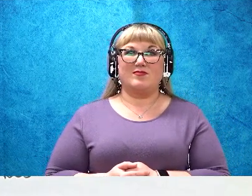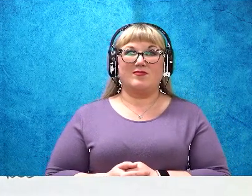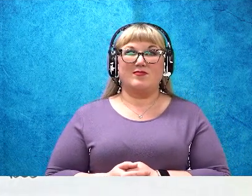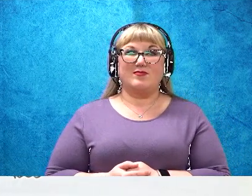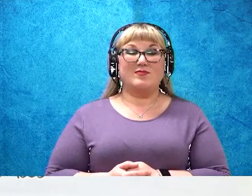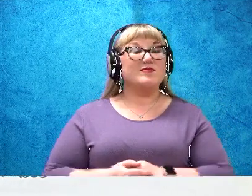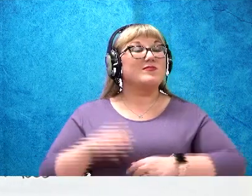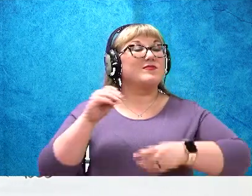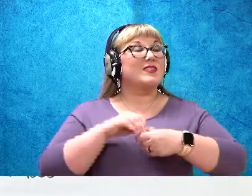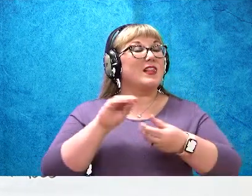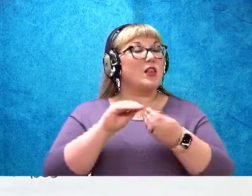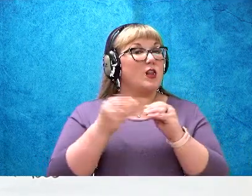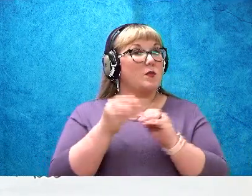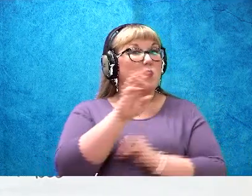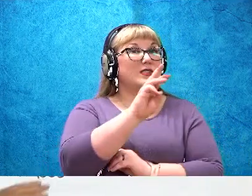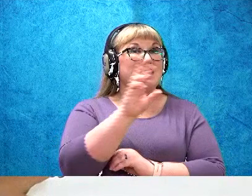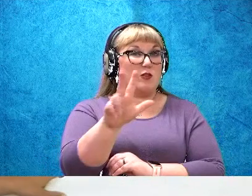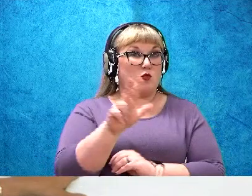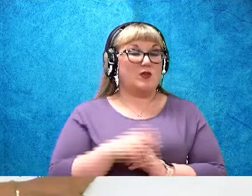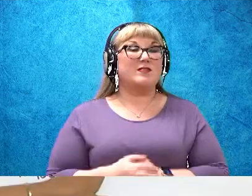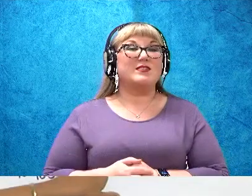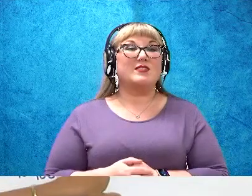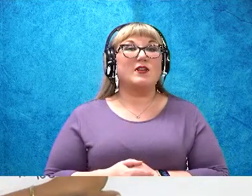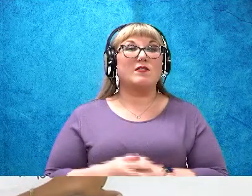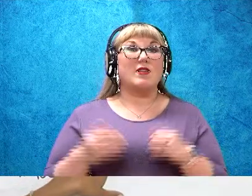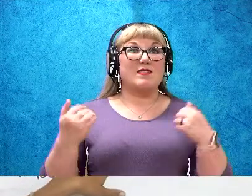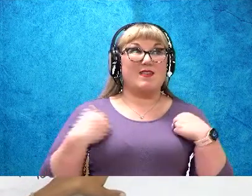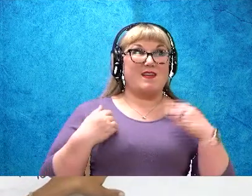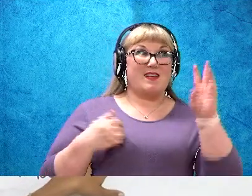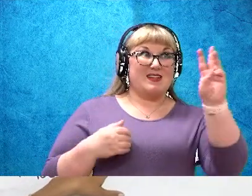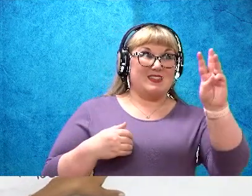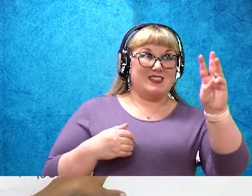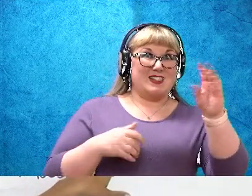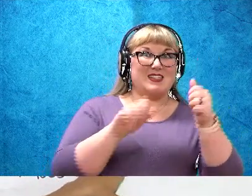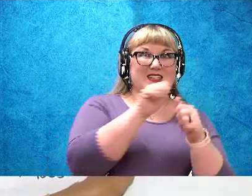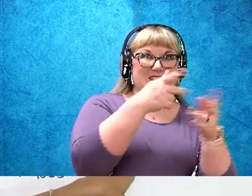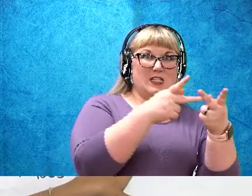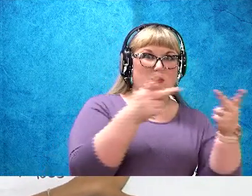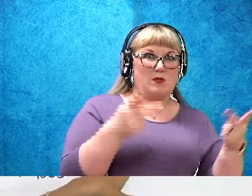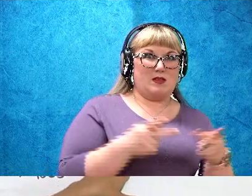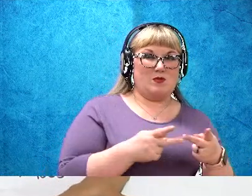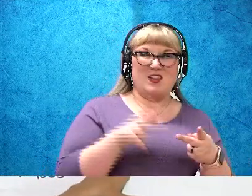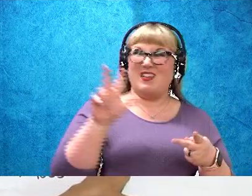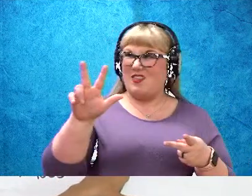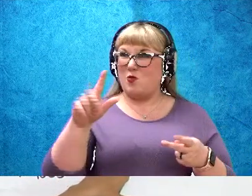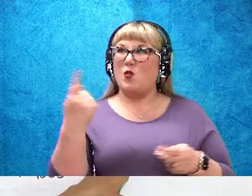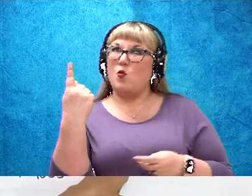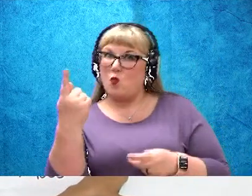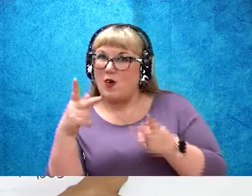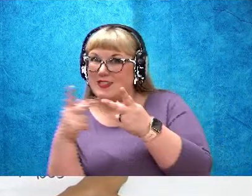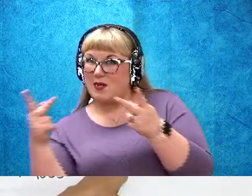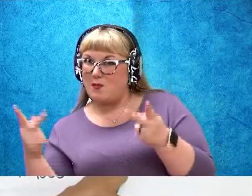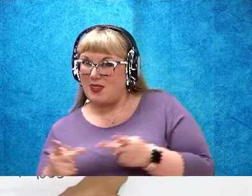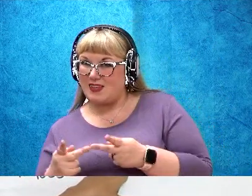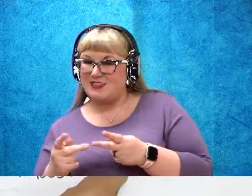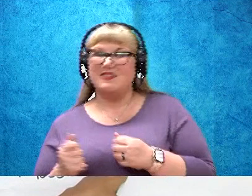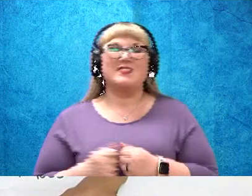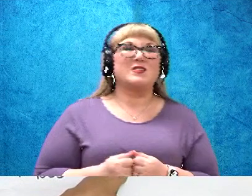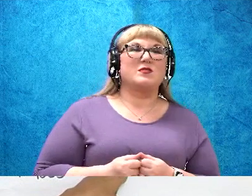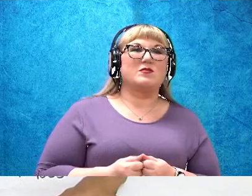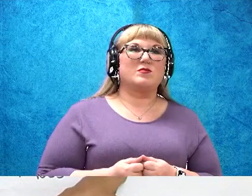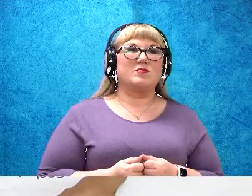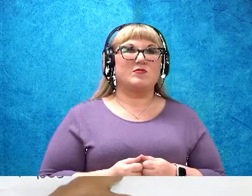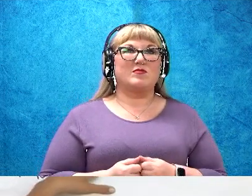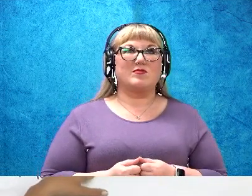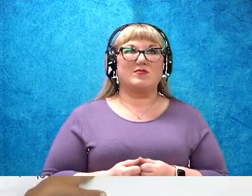In the number 63, we have a 6 in the tens place and a 3 in the ones place. So I'm